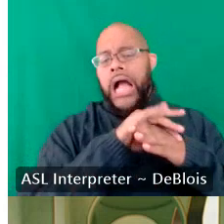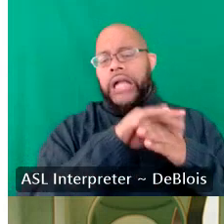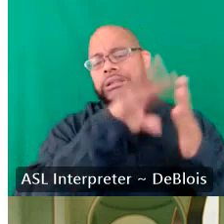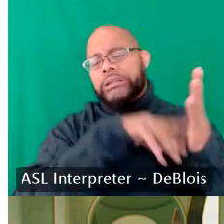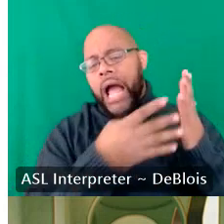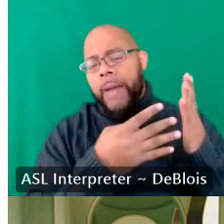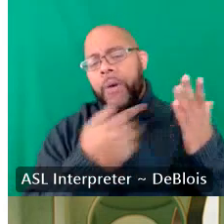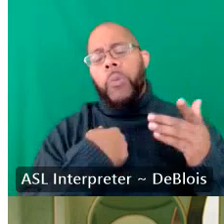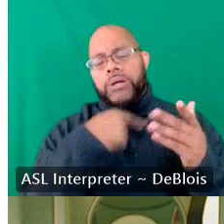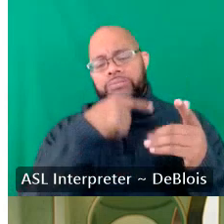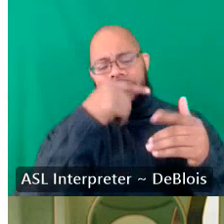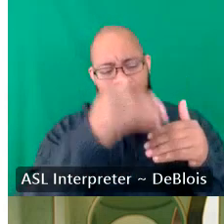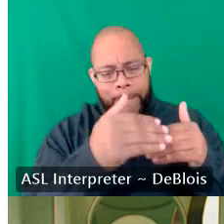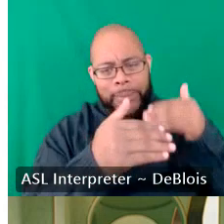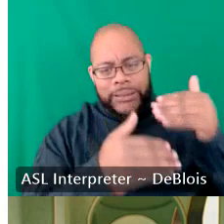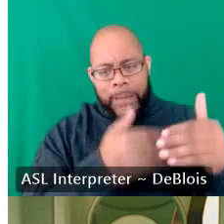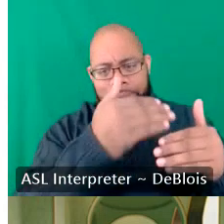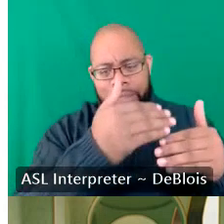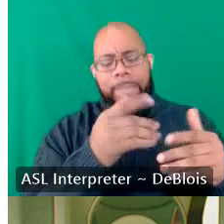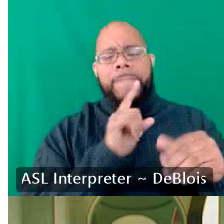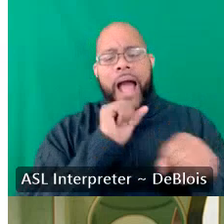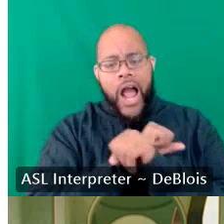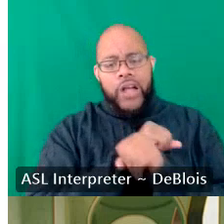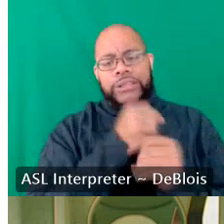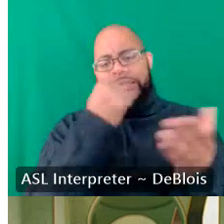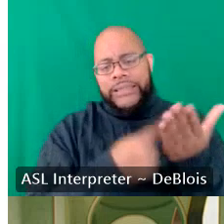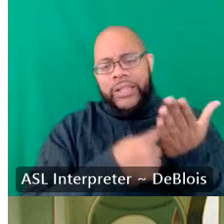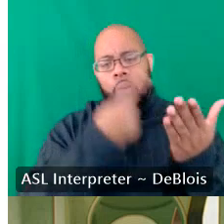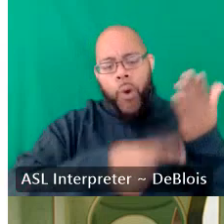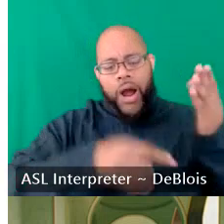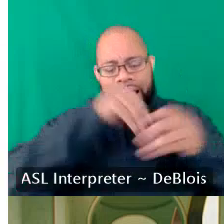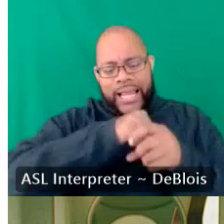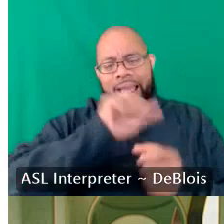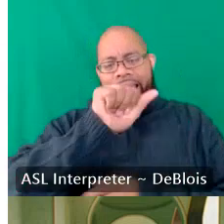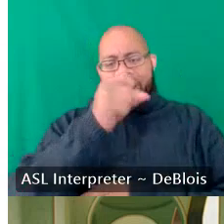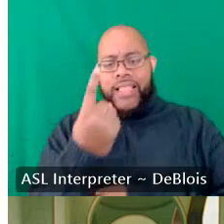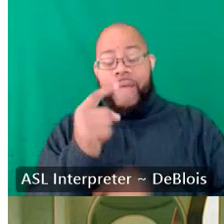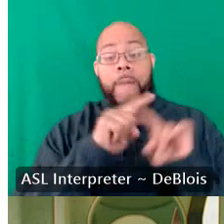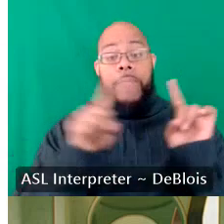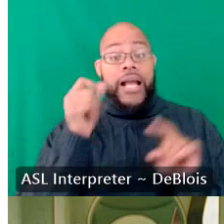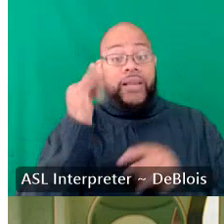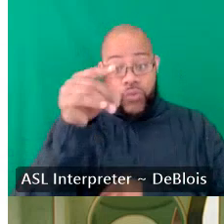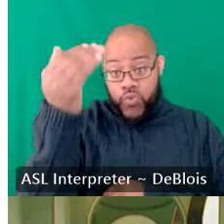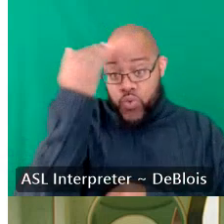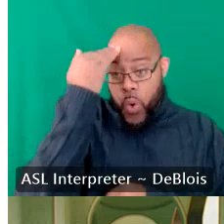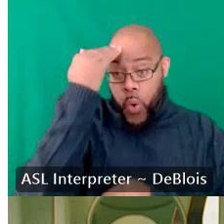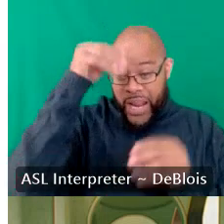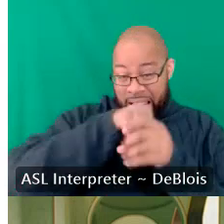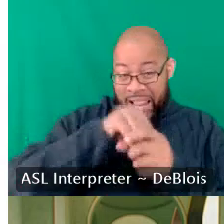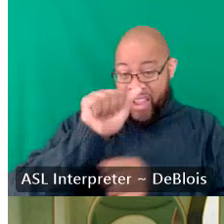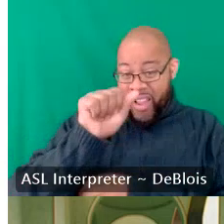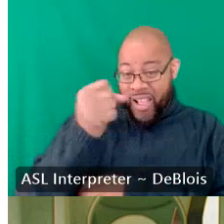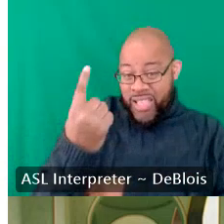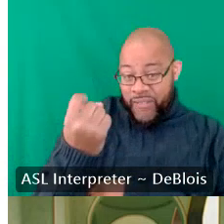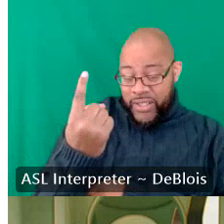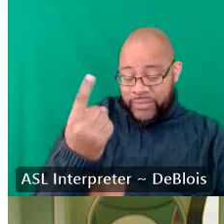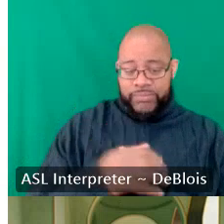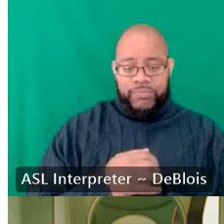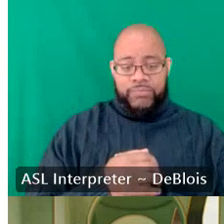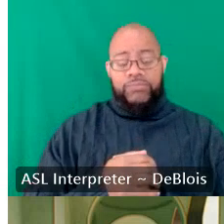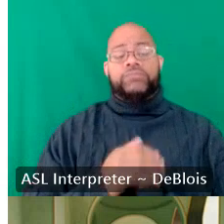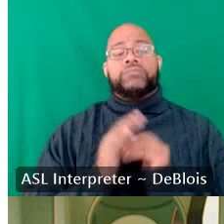going to go a step deeper today and actually go through what is in A-11. But if you know what's in A-11,